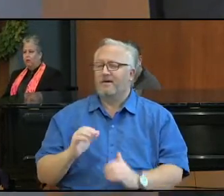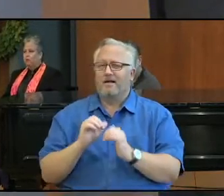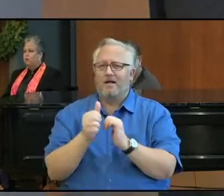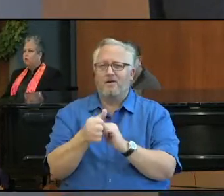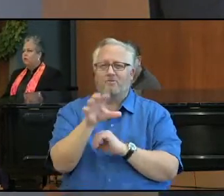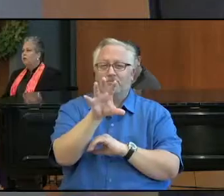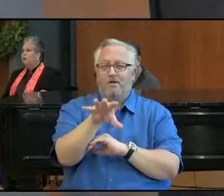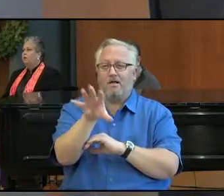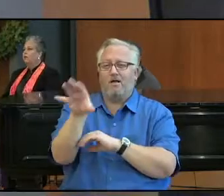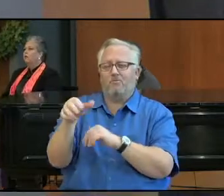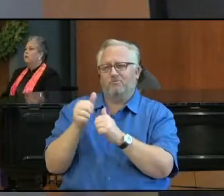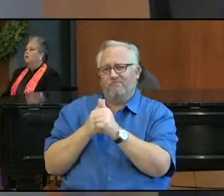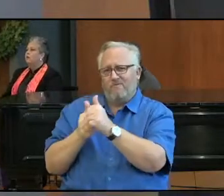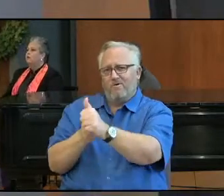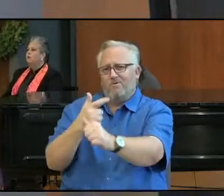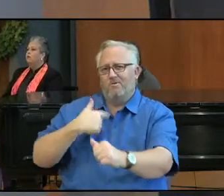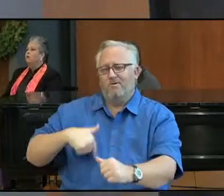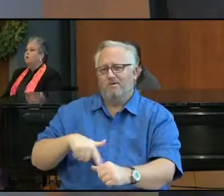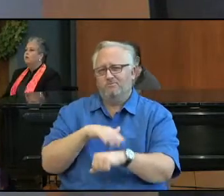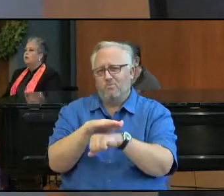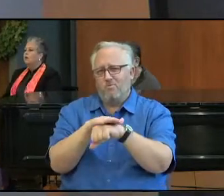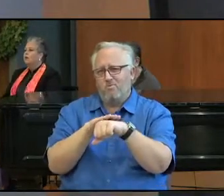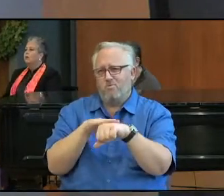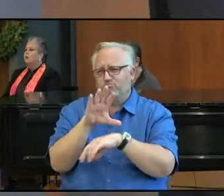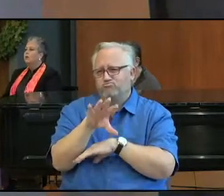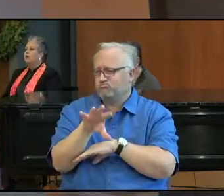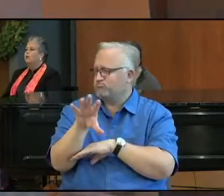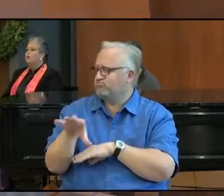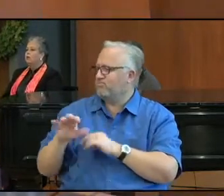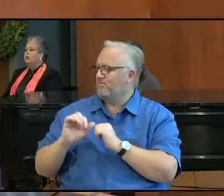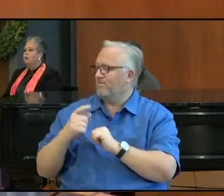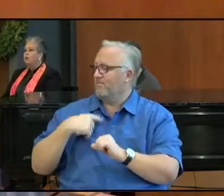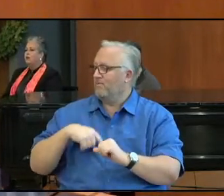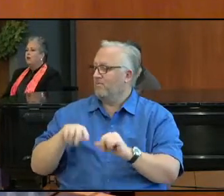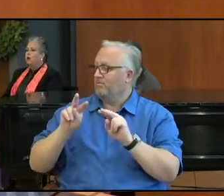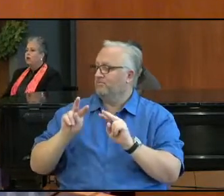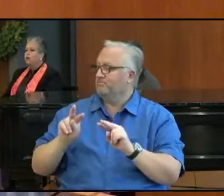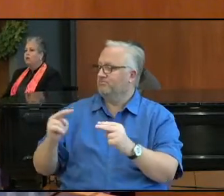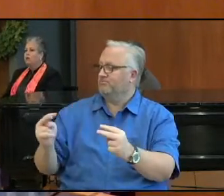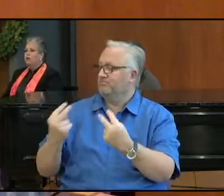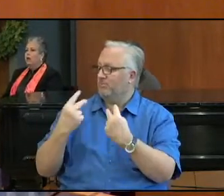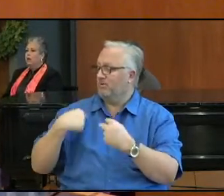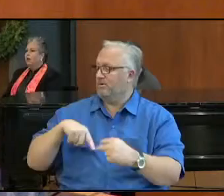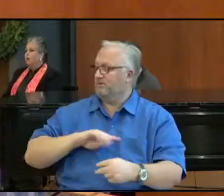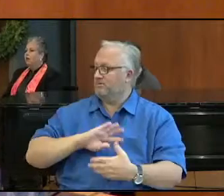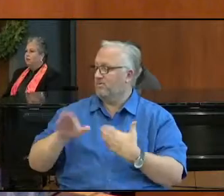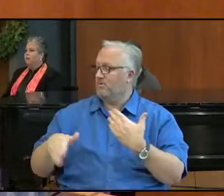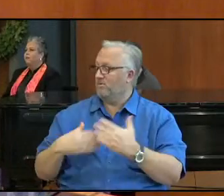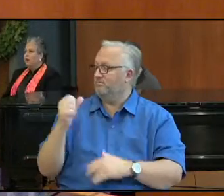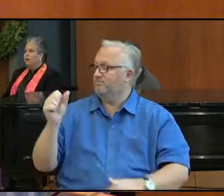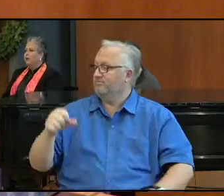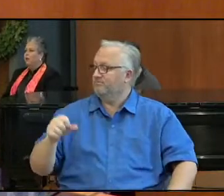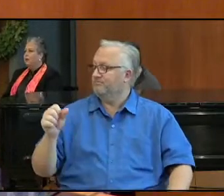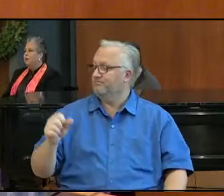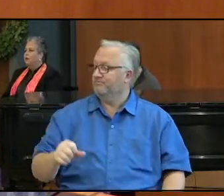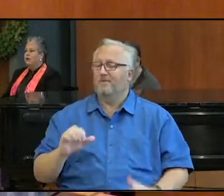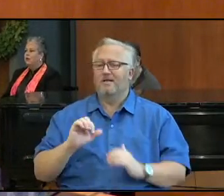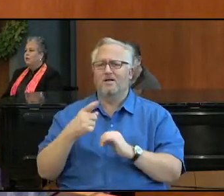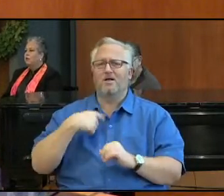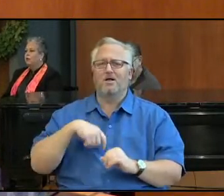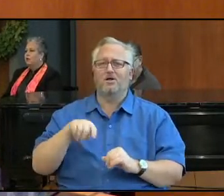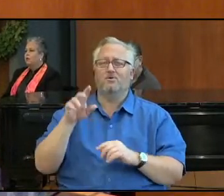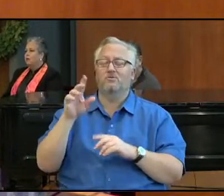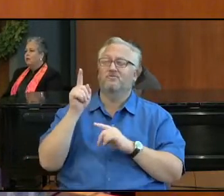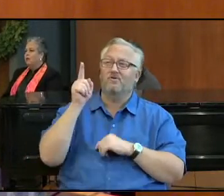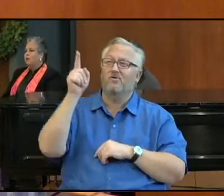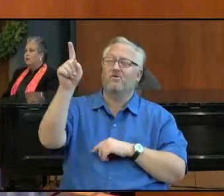the camera follows us in slow-mo, the way we look to us all, oh yeah. The way we look to